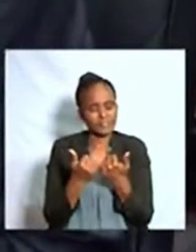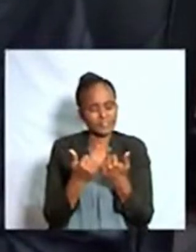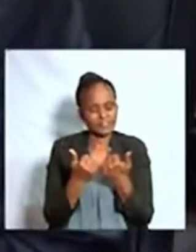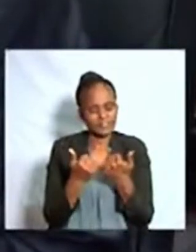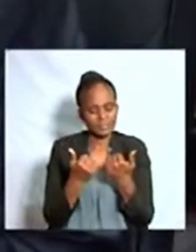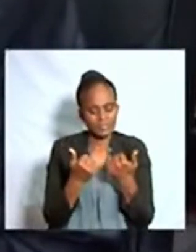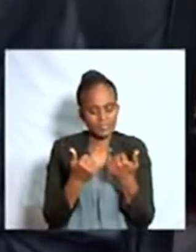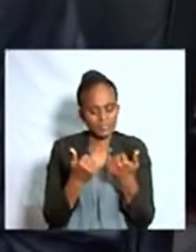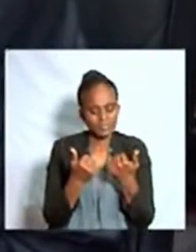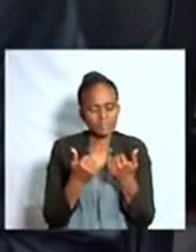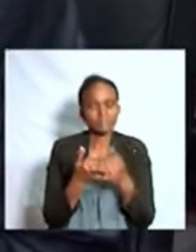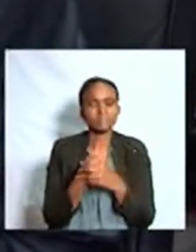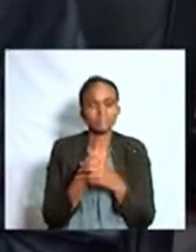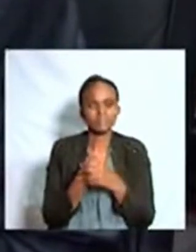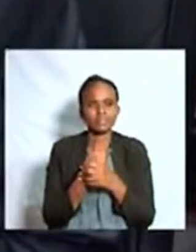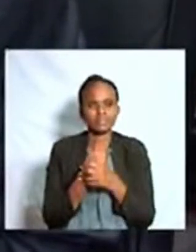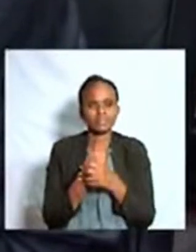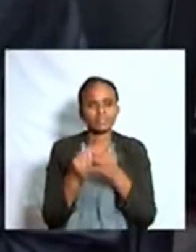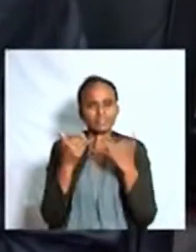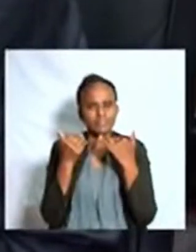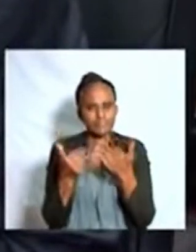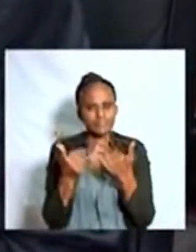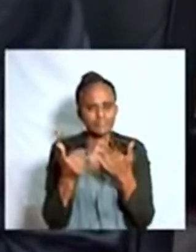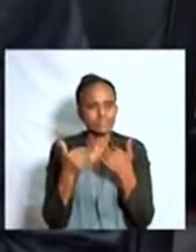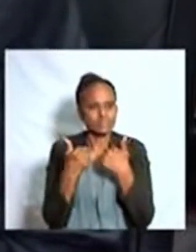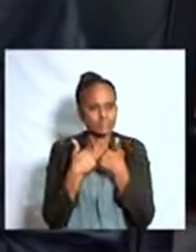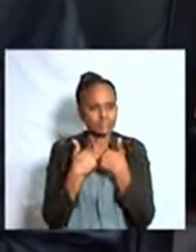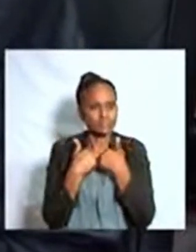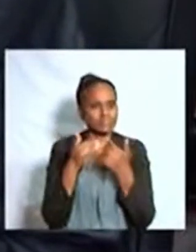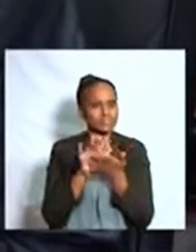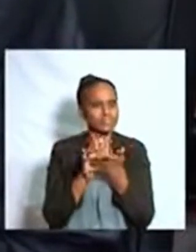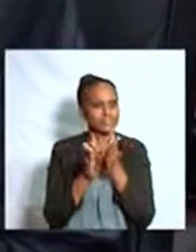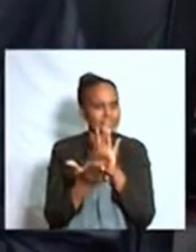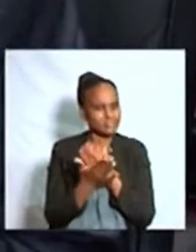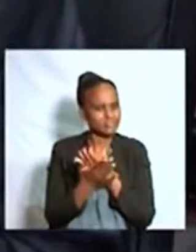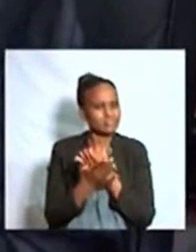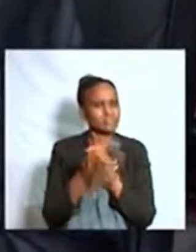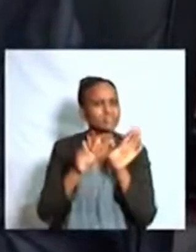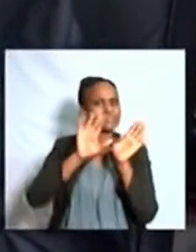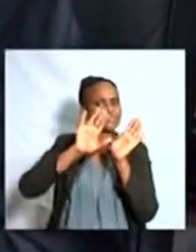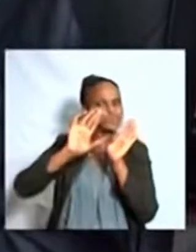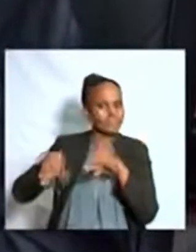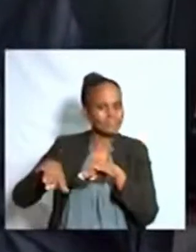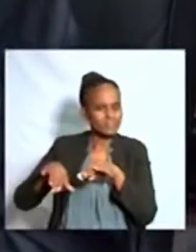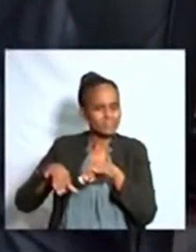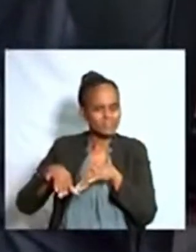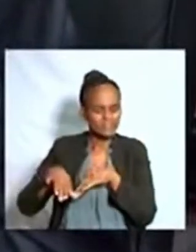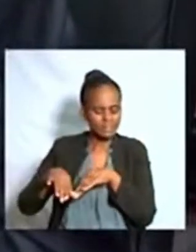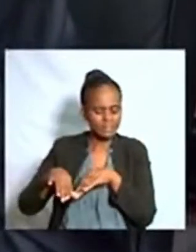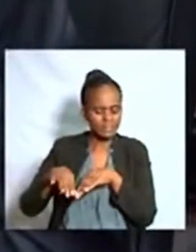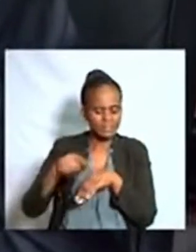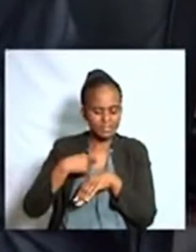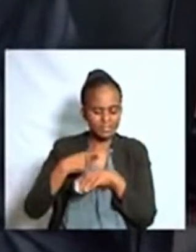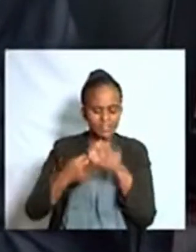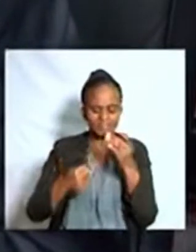parts were stolen? Yes, now it has been abandoned. It was, what term do I